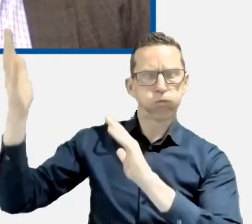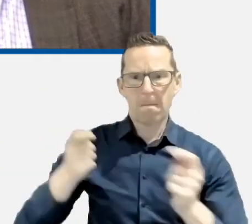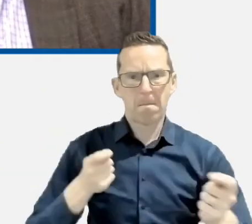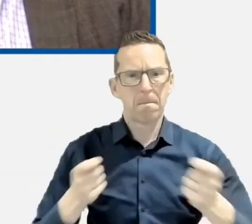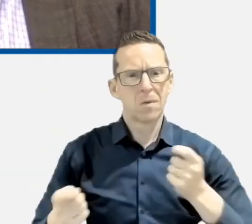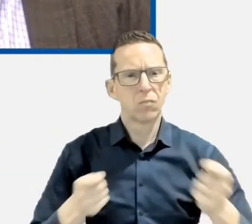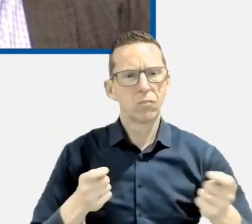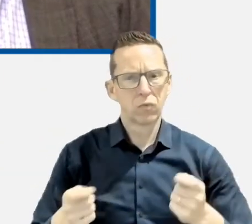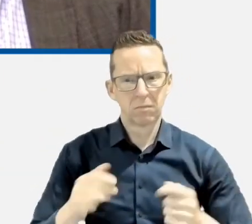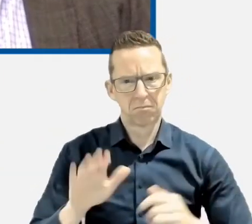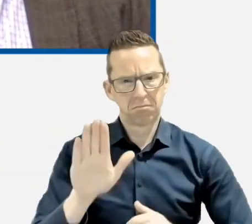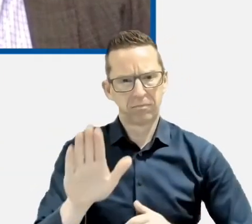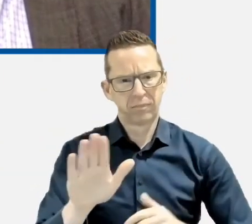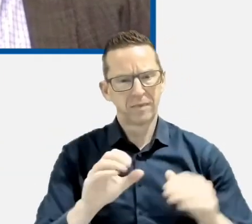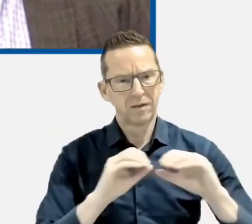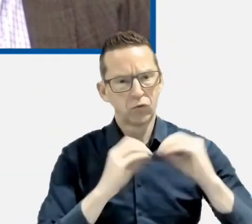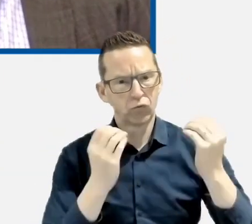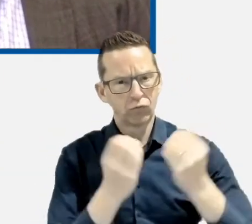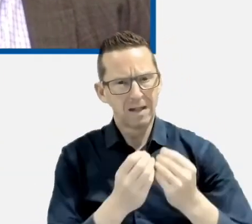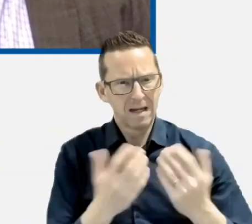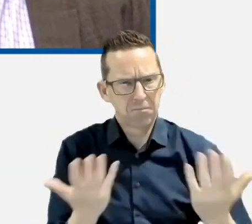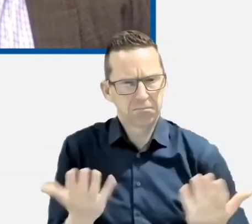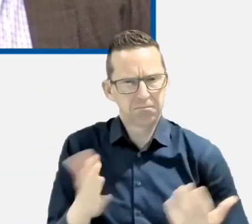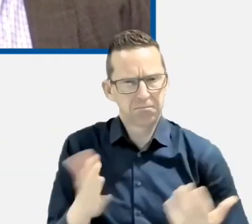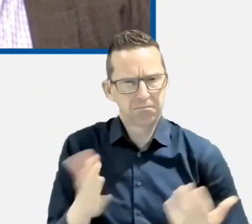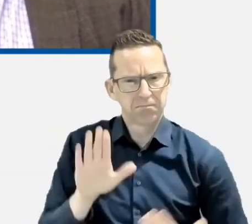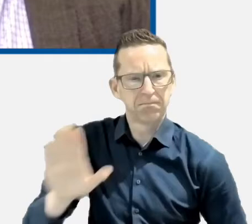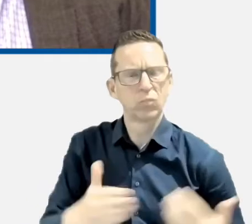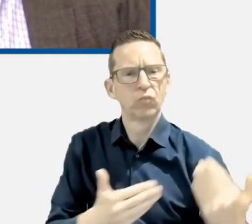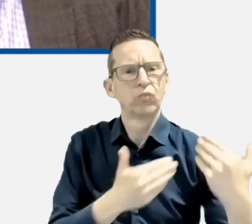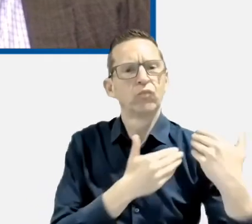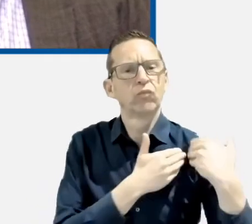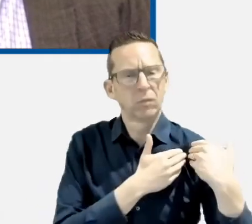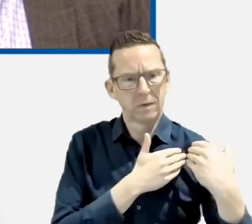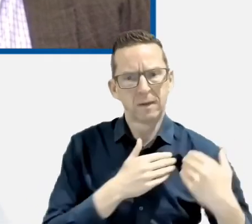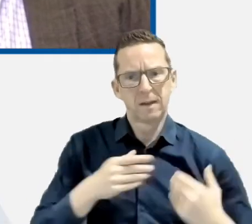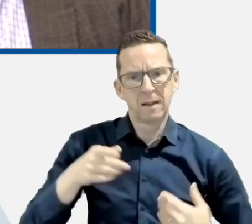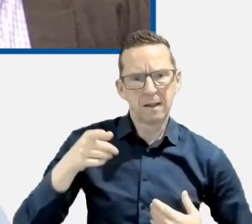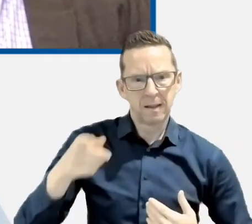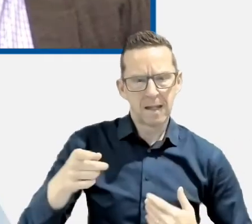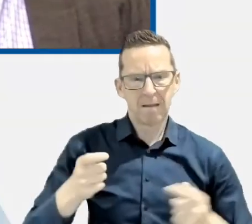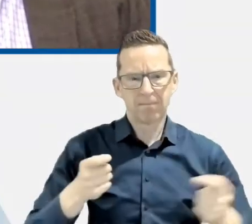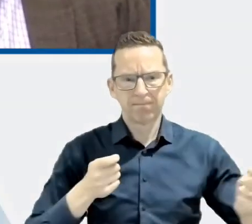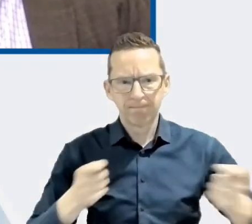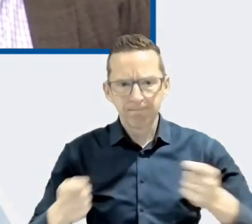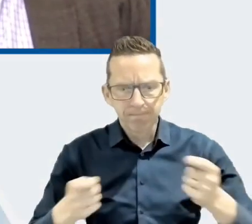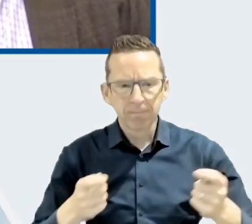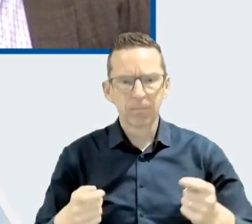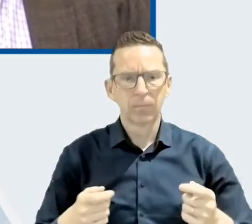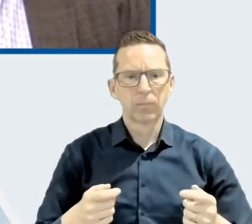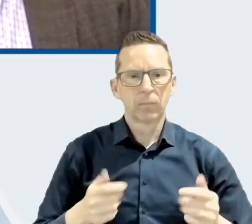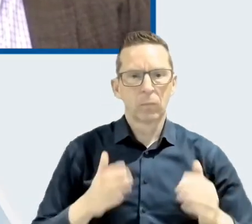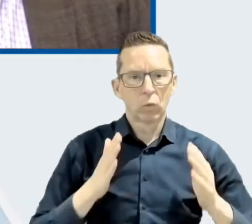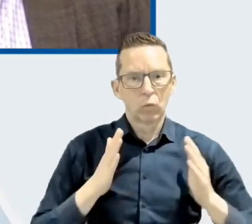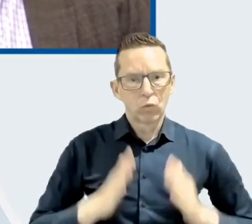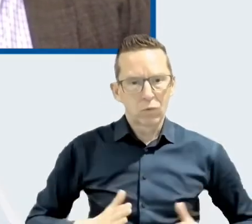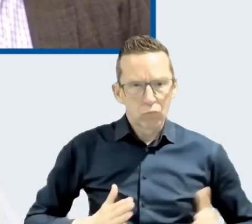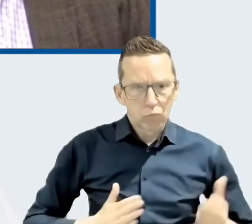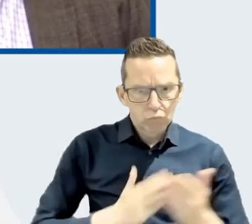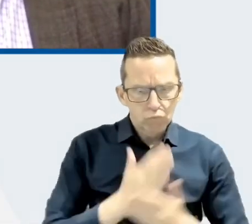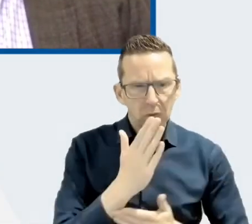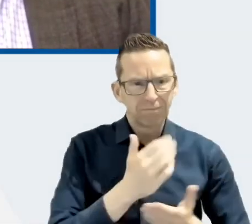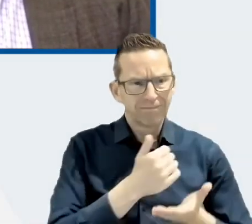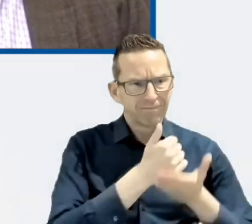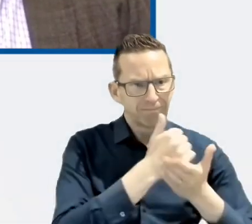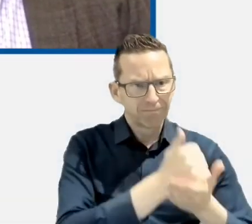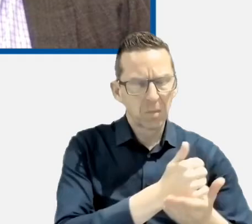agency is to coordinate and support the diverse humanitarian and development stakeholders in Eswatini.